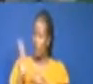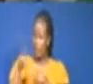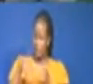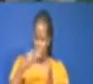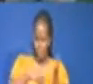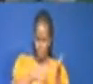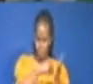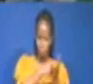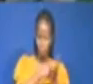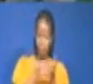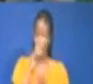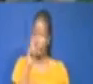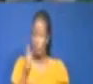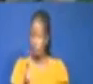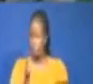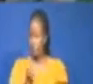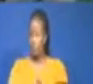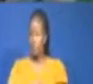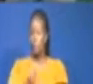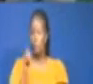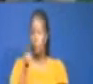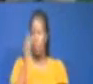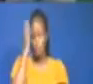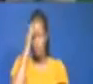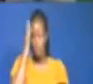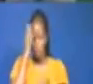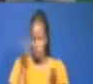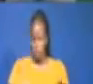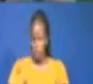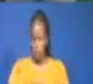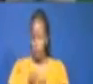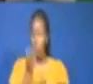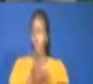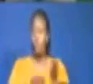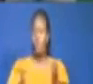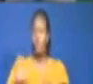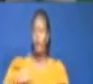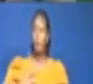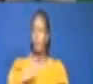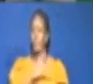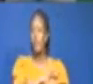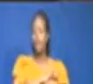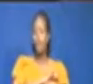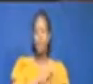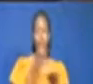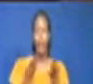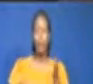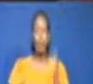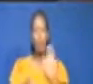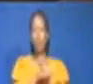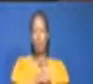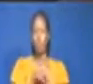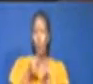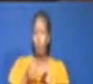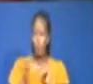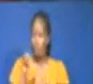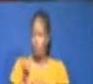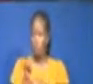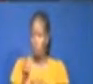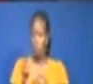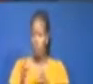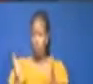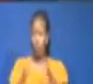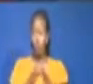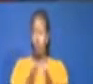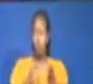could you be aware that certain cadre of staff were locked out of this very lucrative scheme of purchasing these